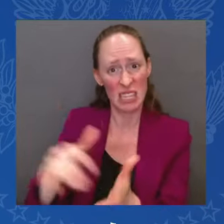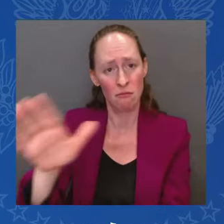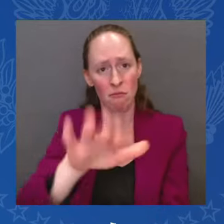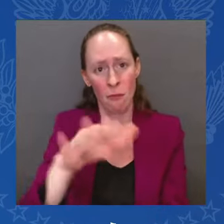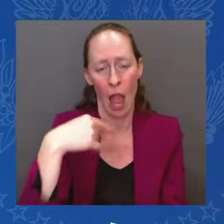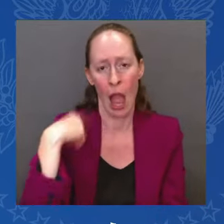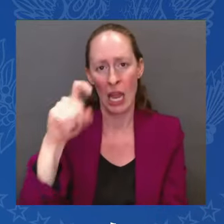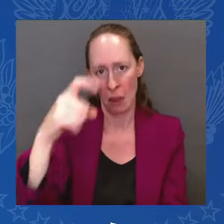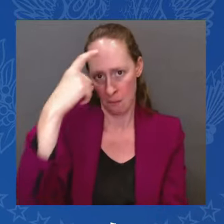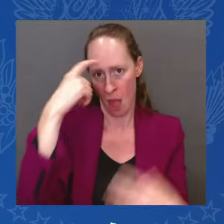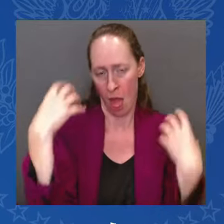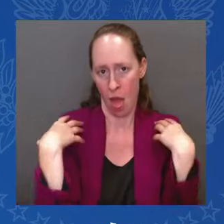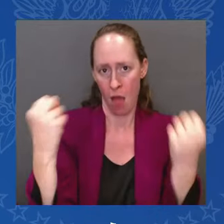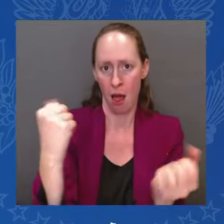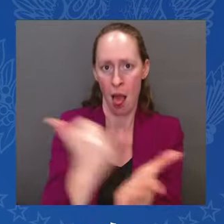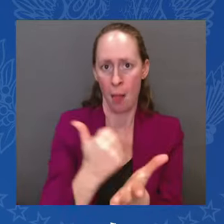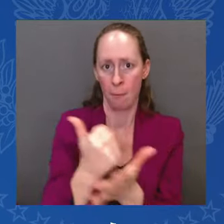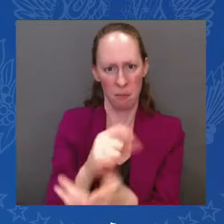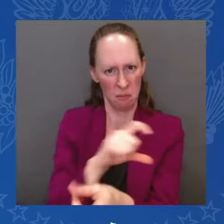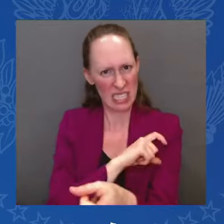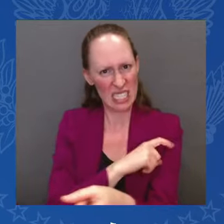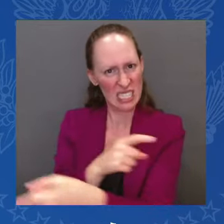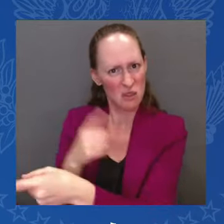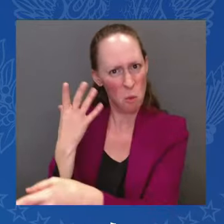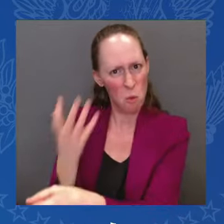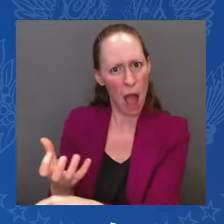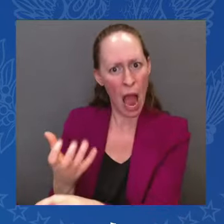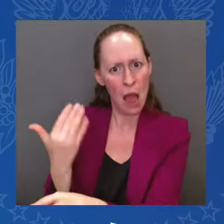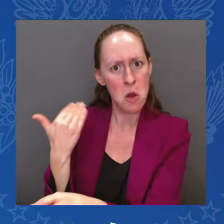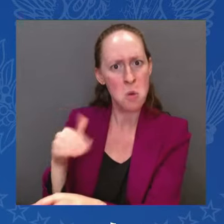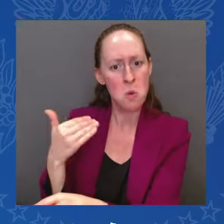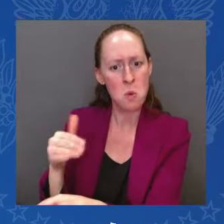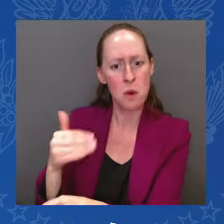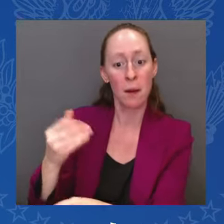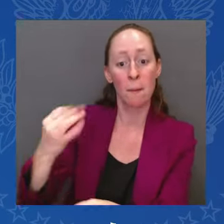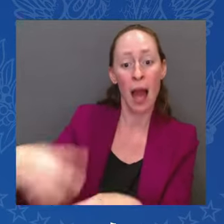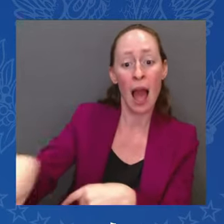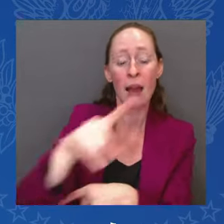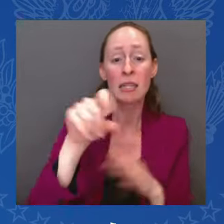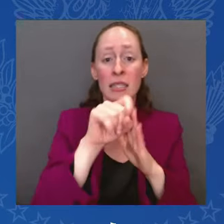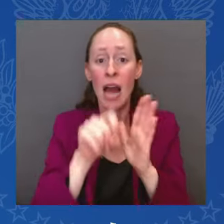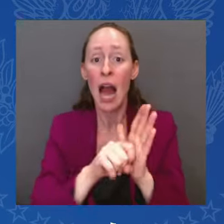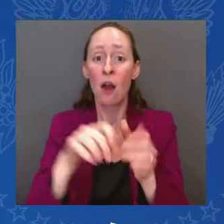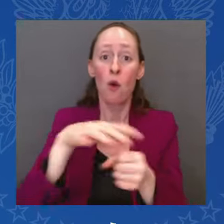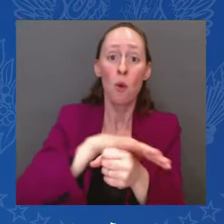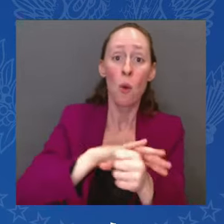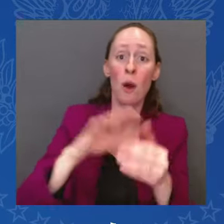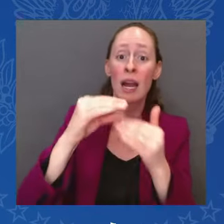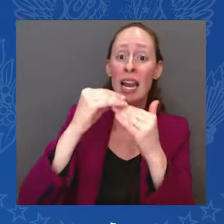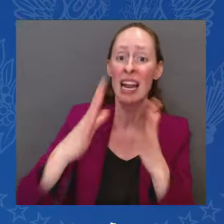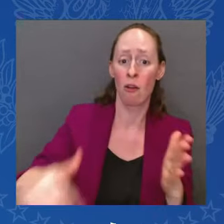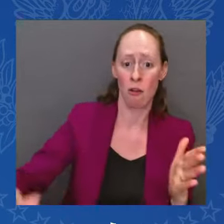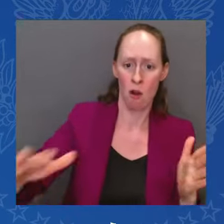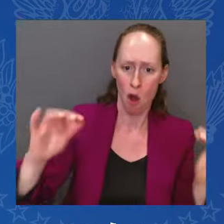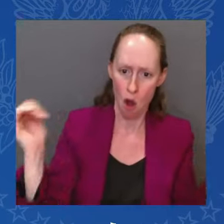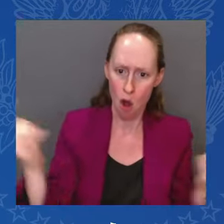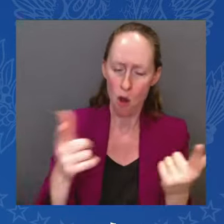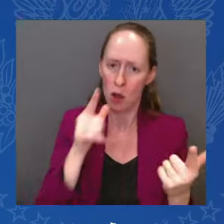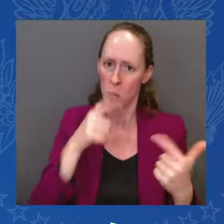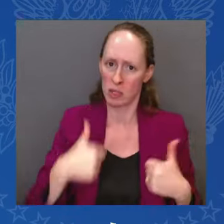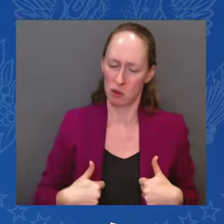To all the state and local leaders and advocates from all across the country, and to the survivors and families who are with us